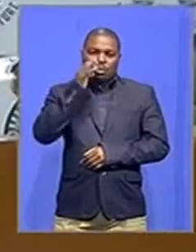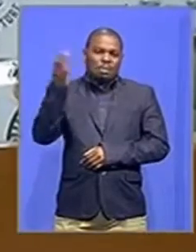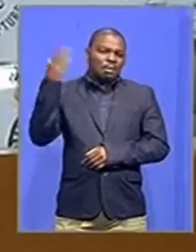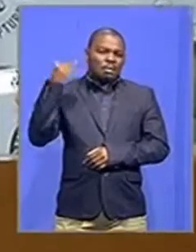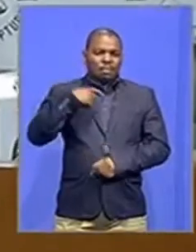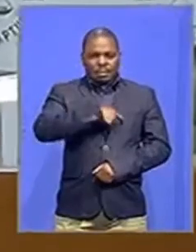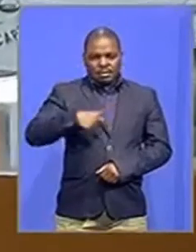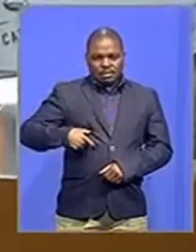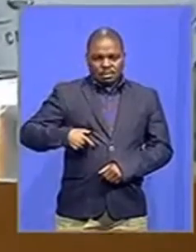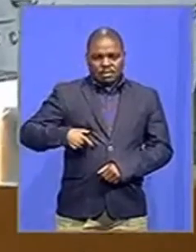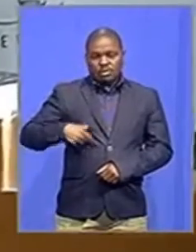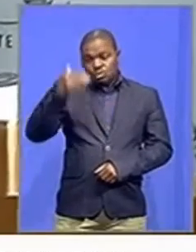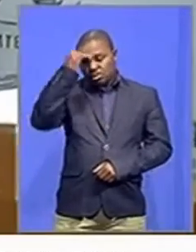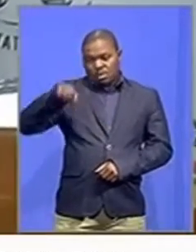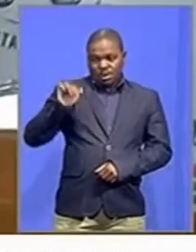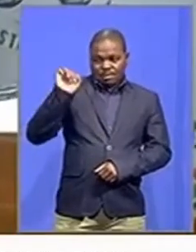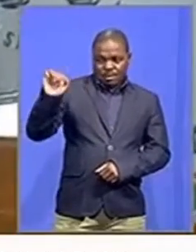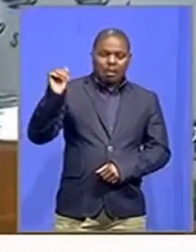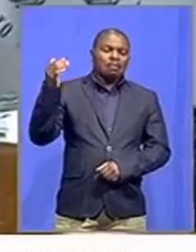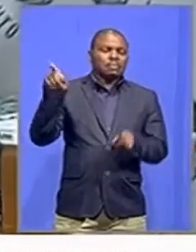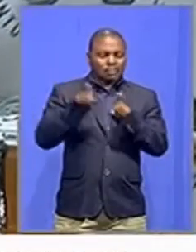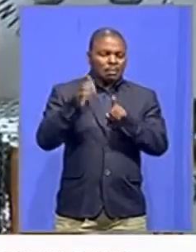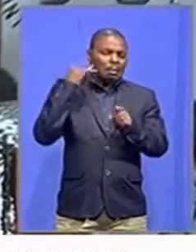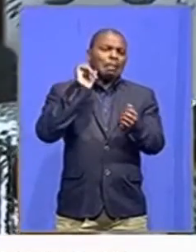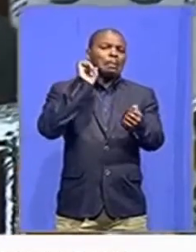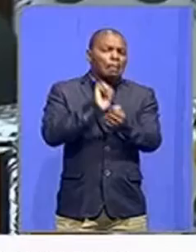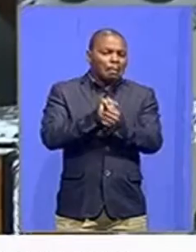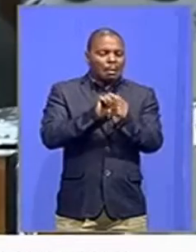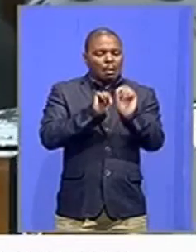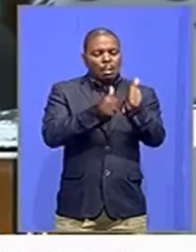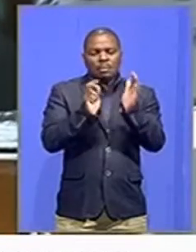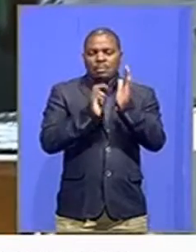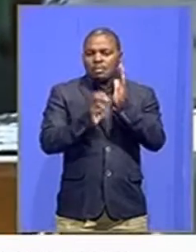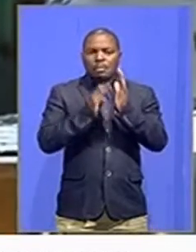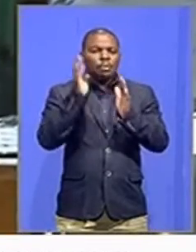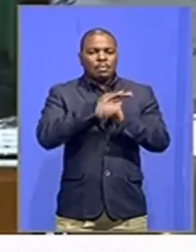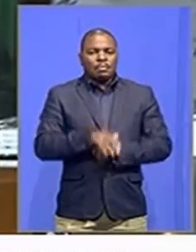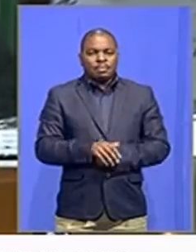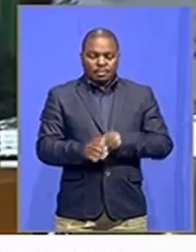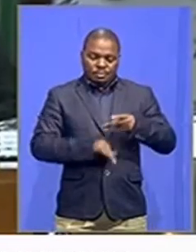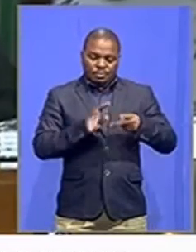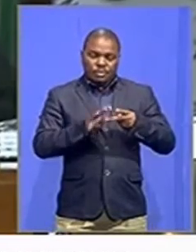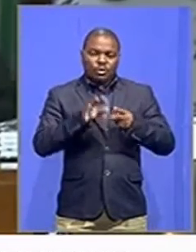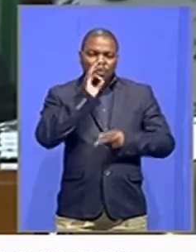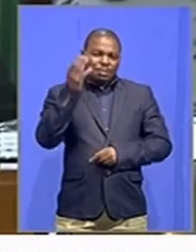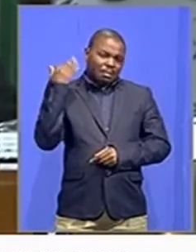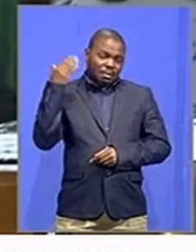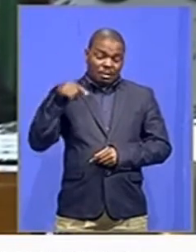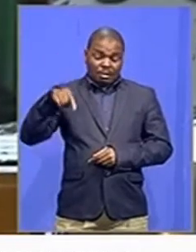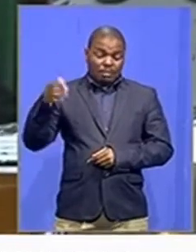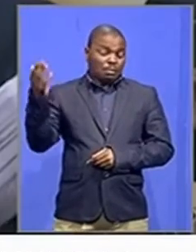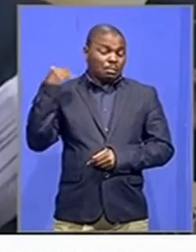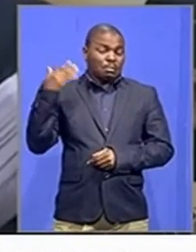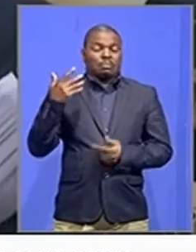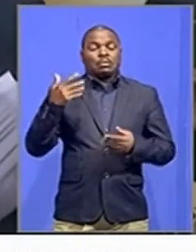wa pele wa naga o kile a swarwa ntle le go latela melao. O boletše gape ka moo ka nako yeo bomenetša bo iphile